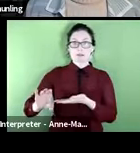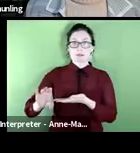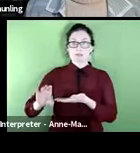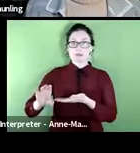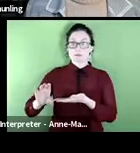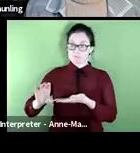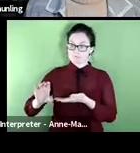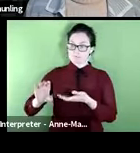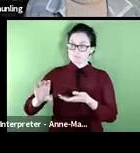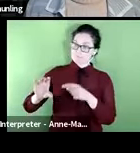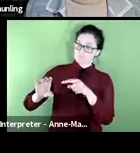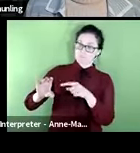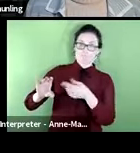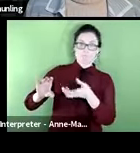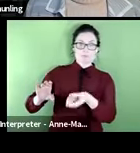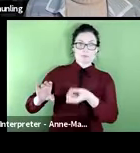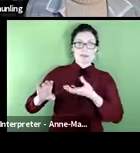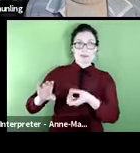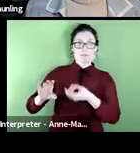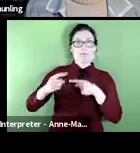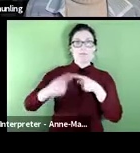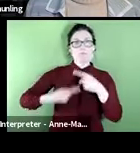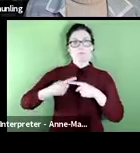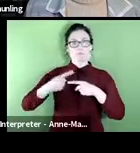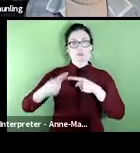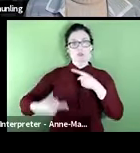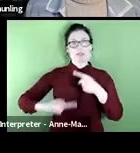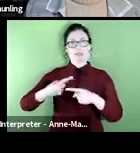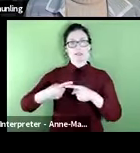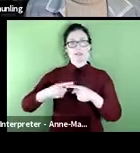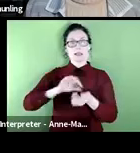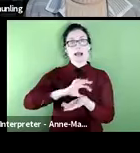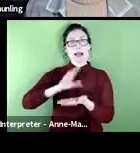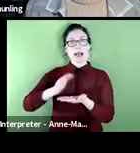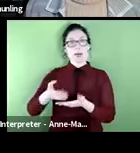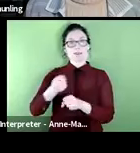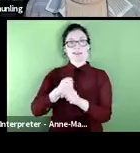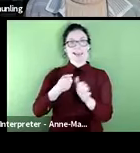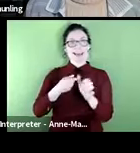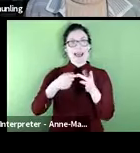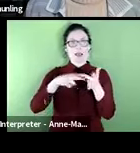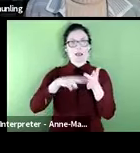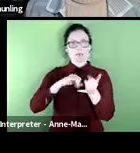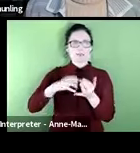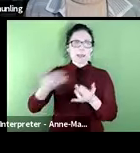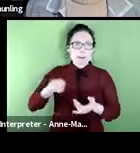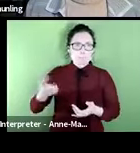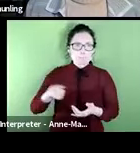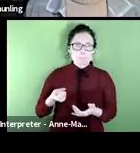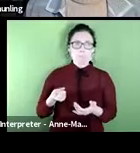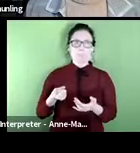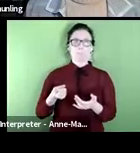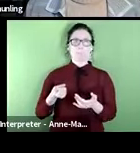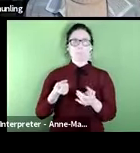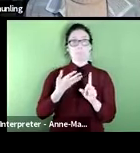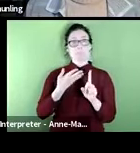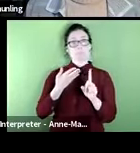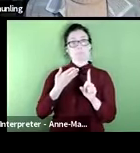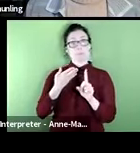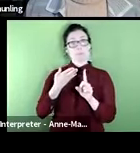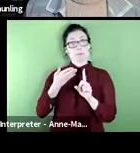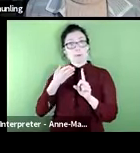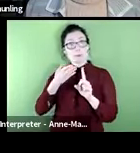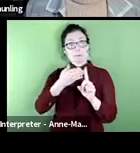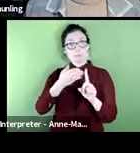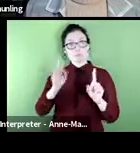providing you yearly capital gains, capital incomes. The best thing is to